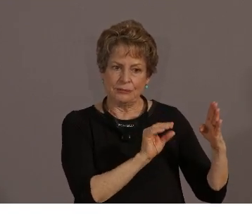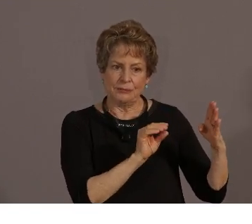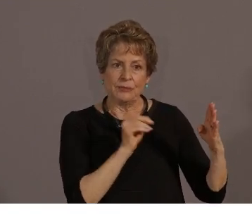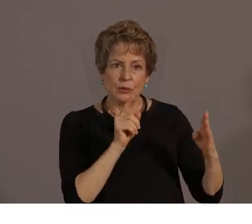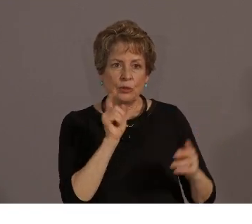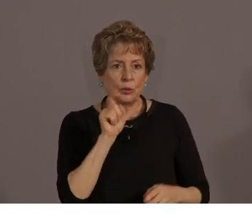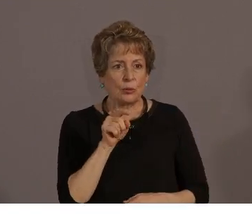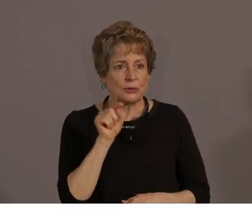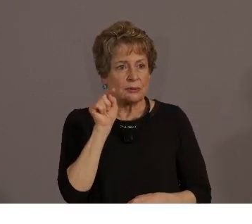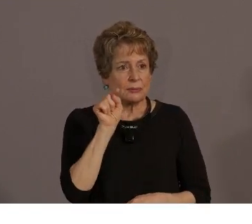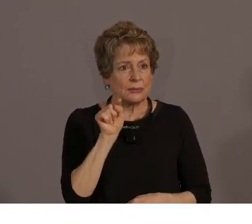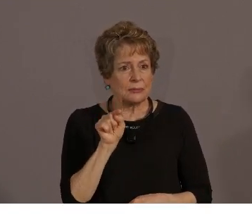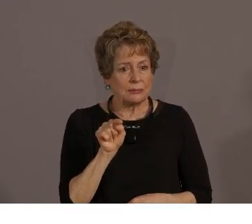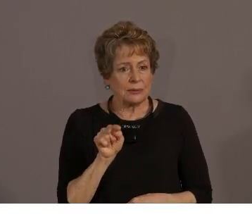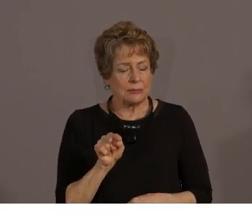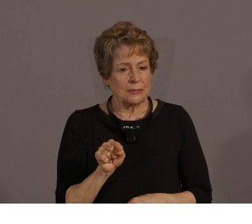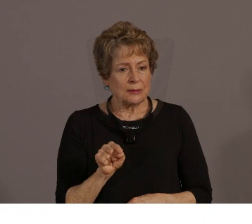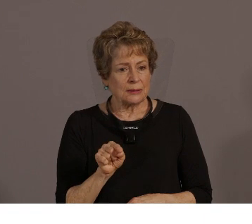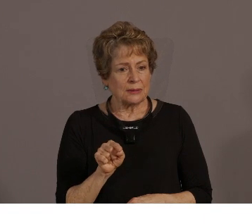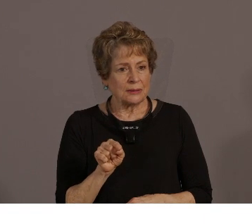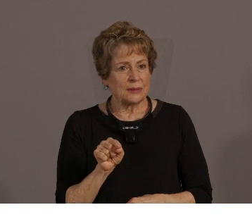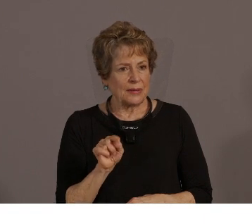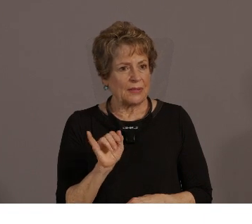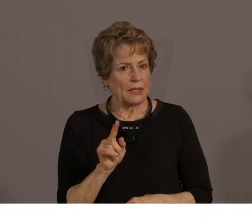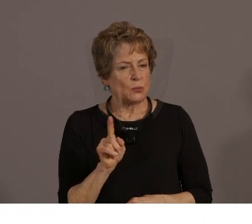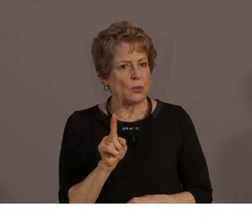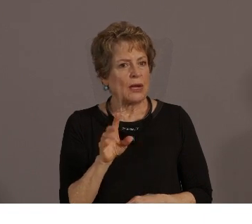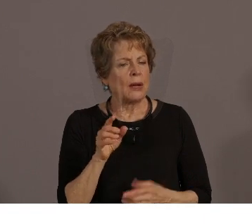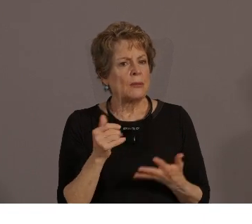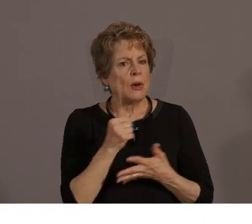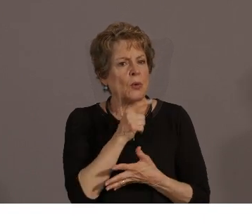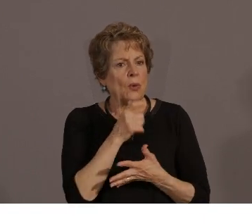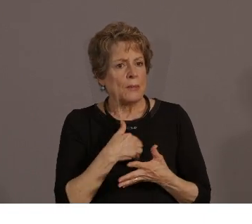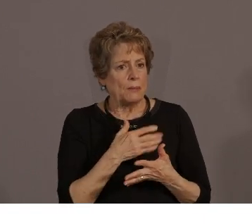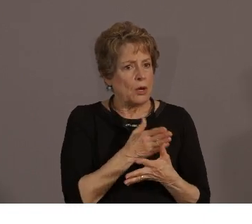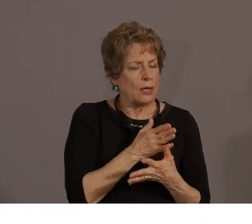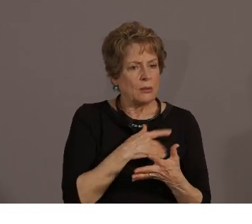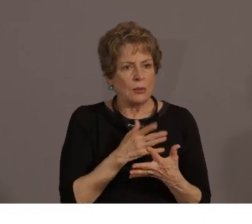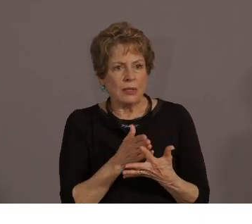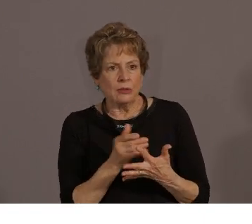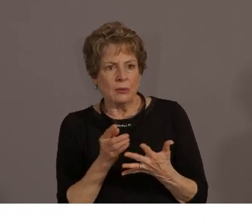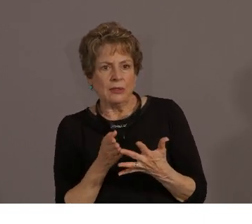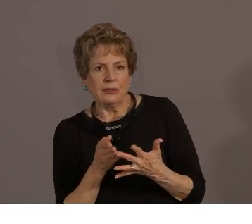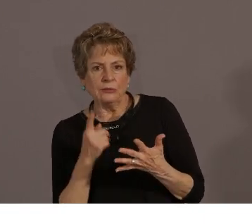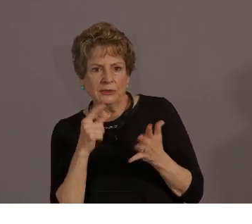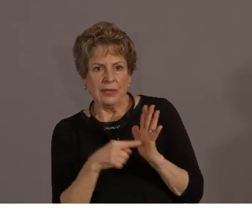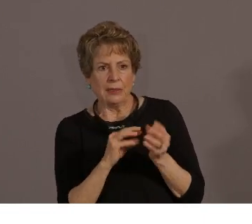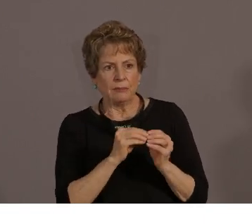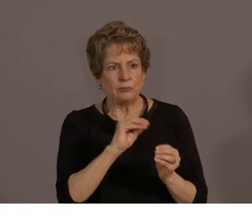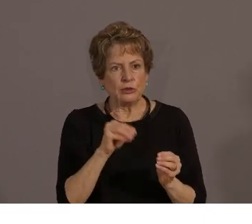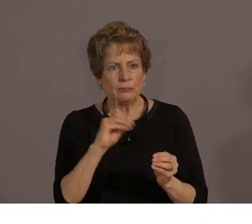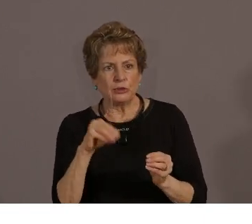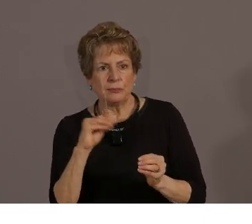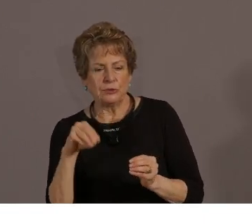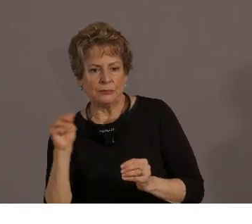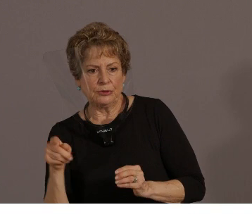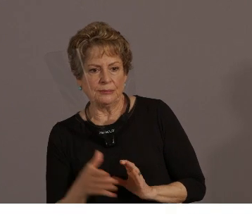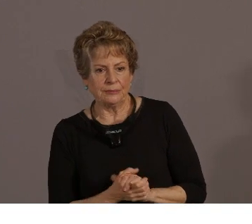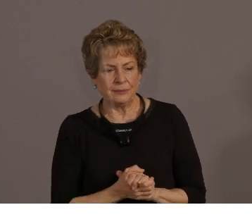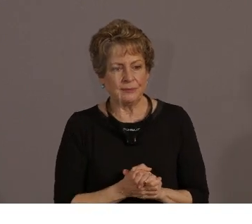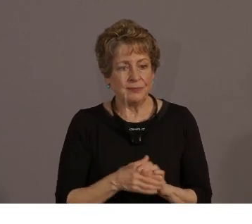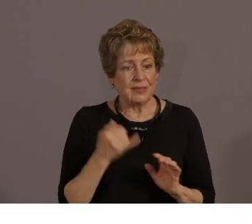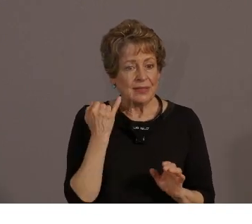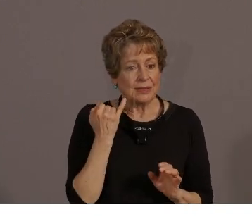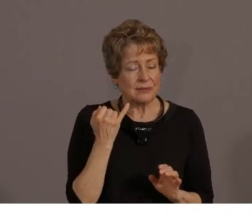And so this is going to show the percent of each population whether you're looking at the top